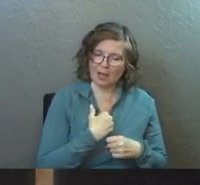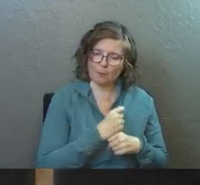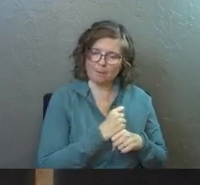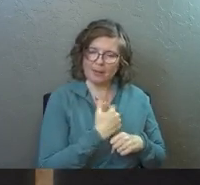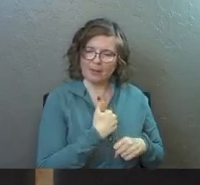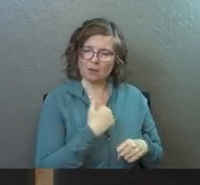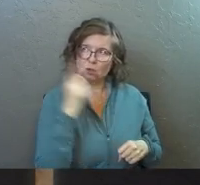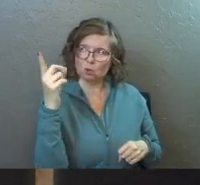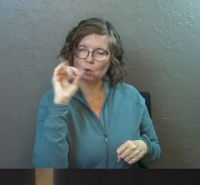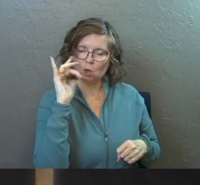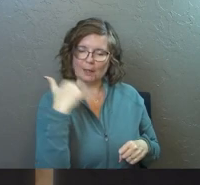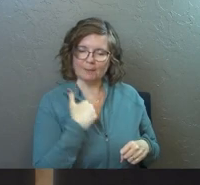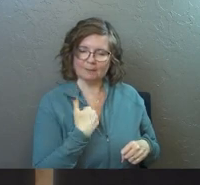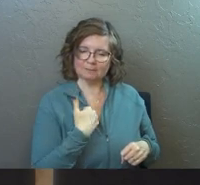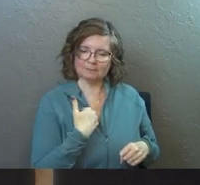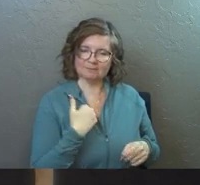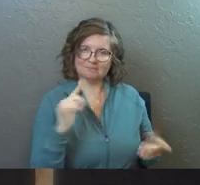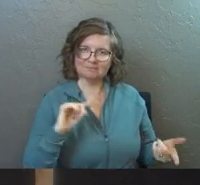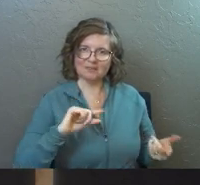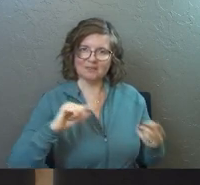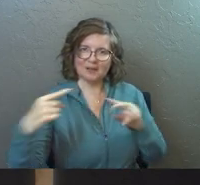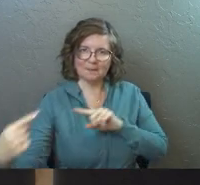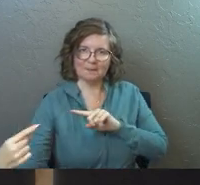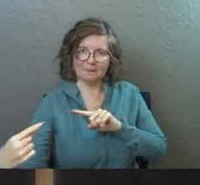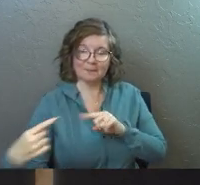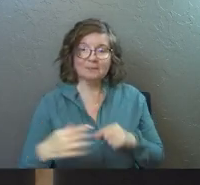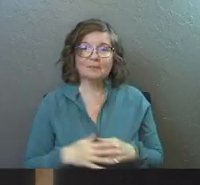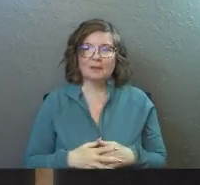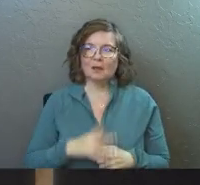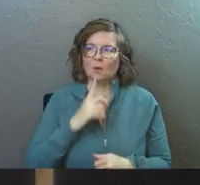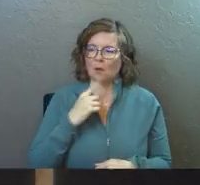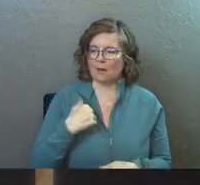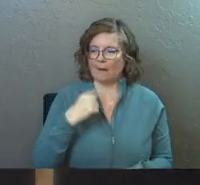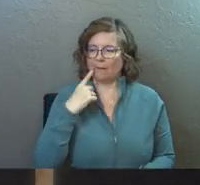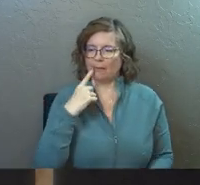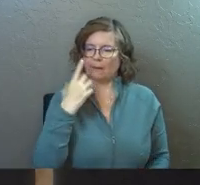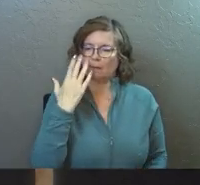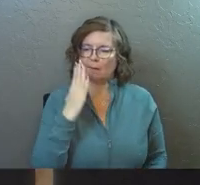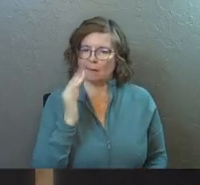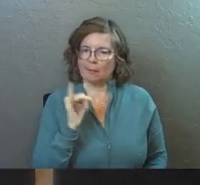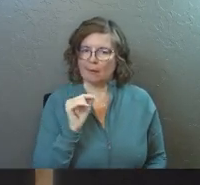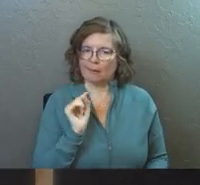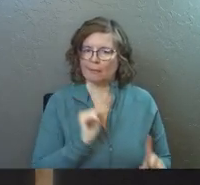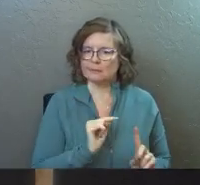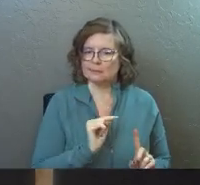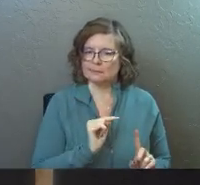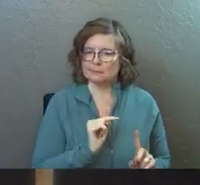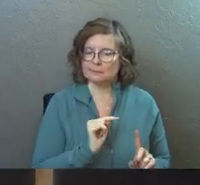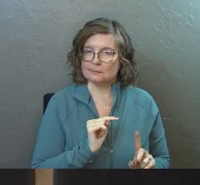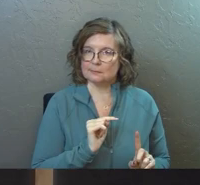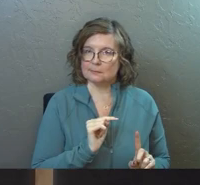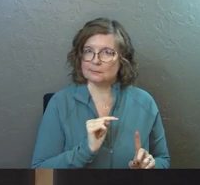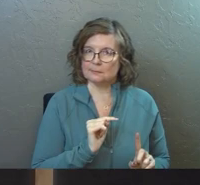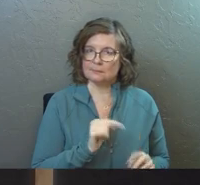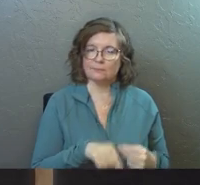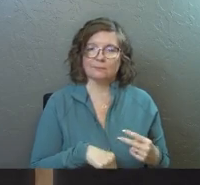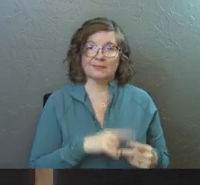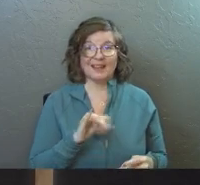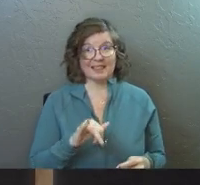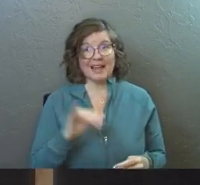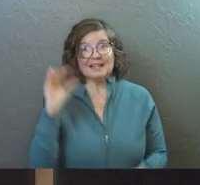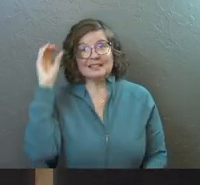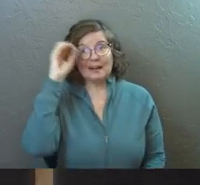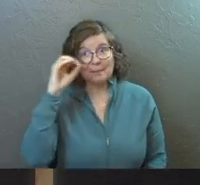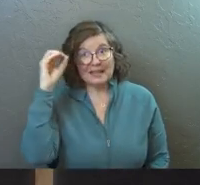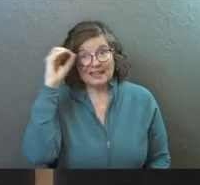And it is what we do. We say things like, well, I think God is like this. That's